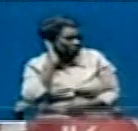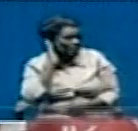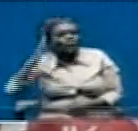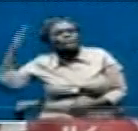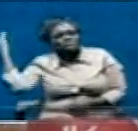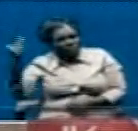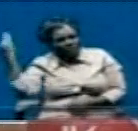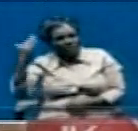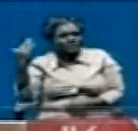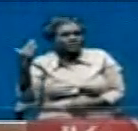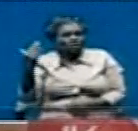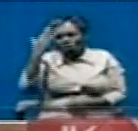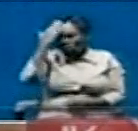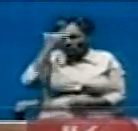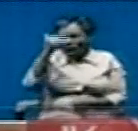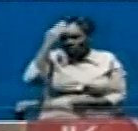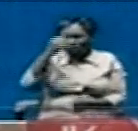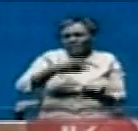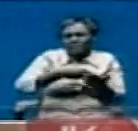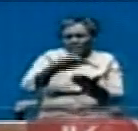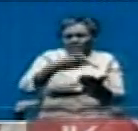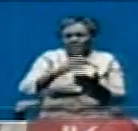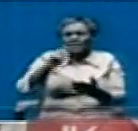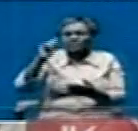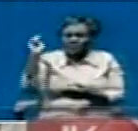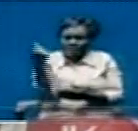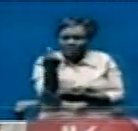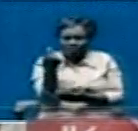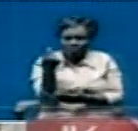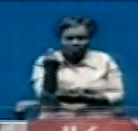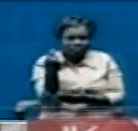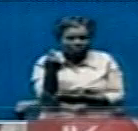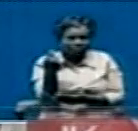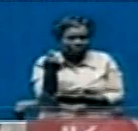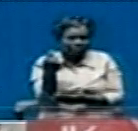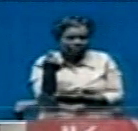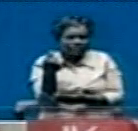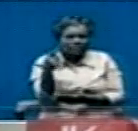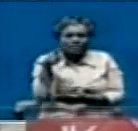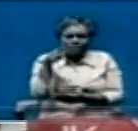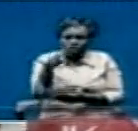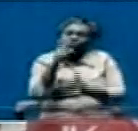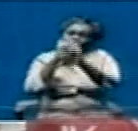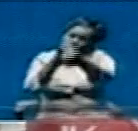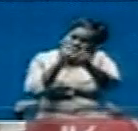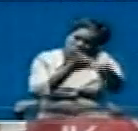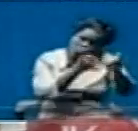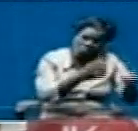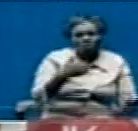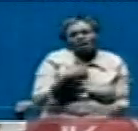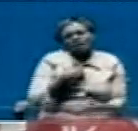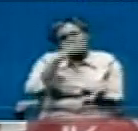preach. Why settle for Kenya when you can have the continent? Hello. You are talented, gifted, you're